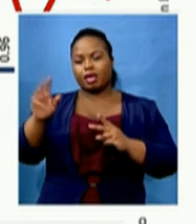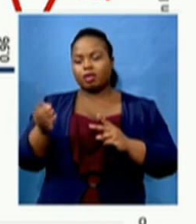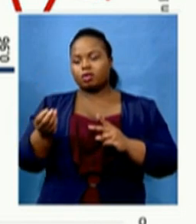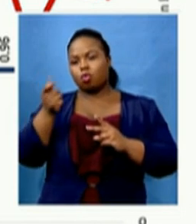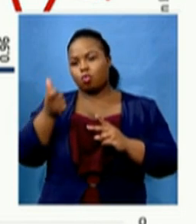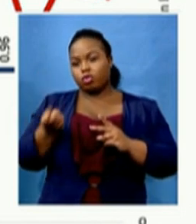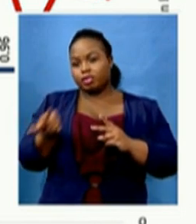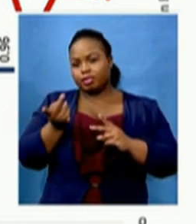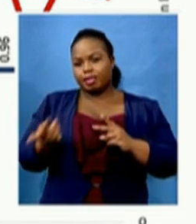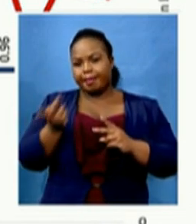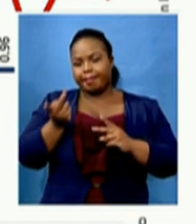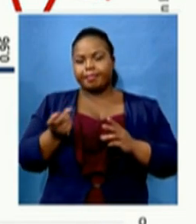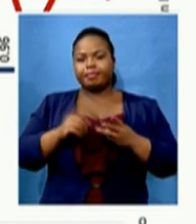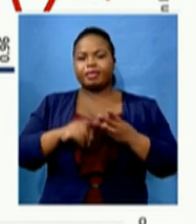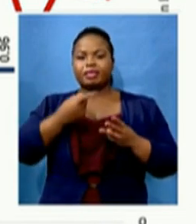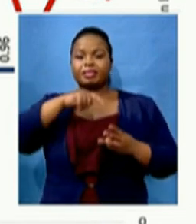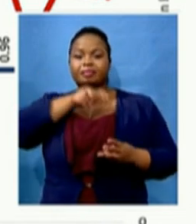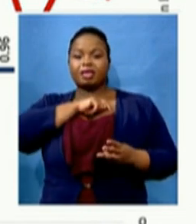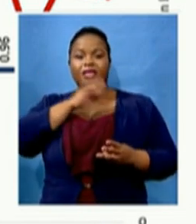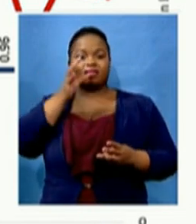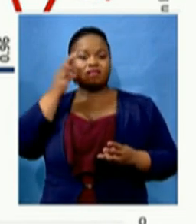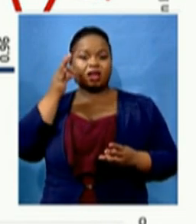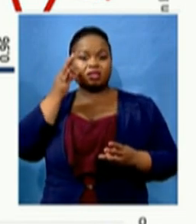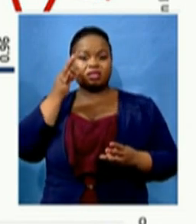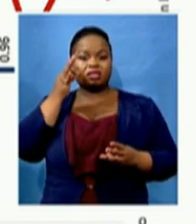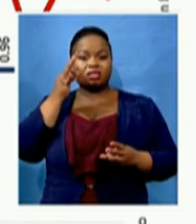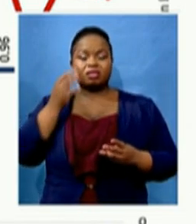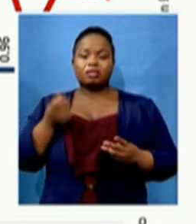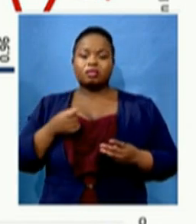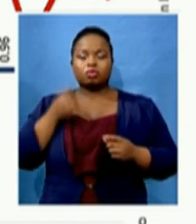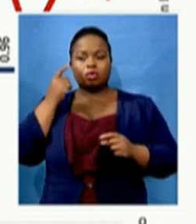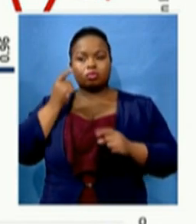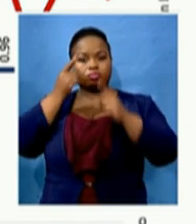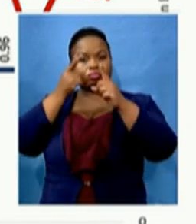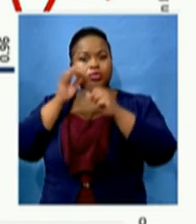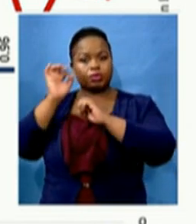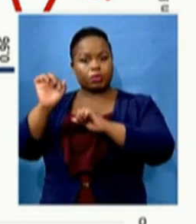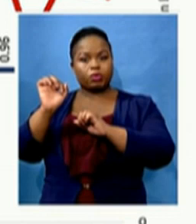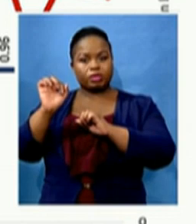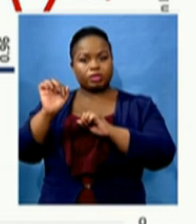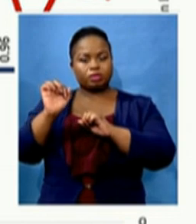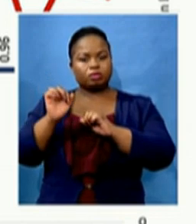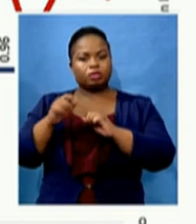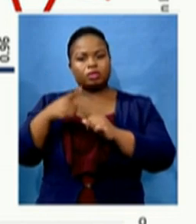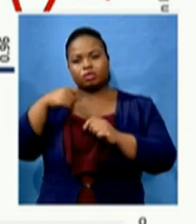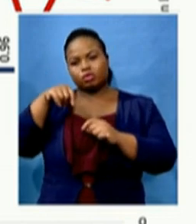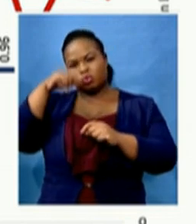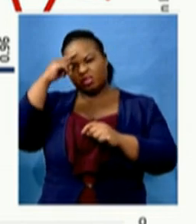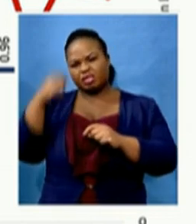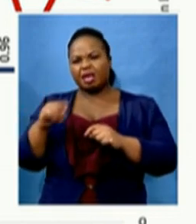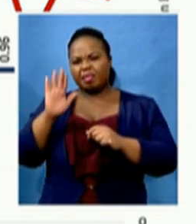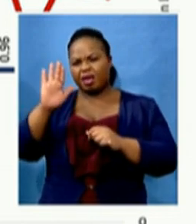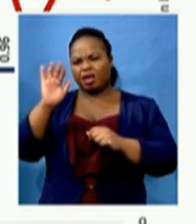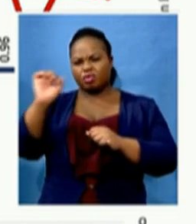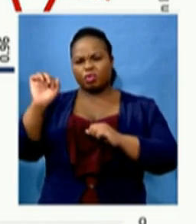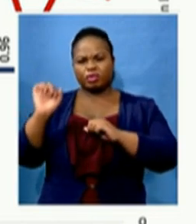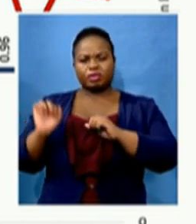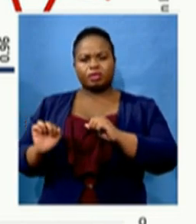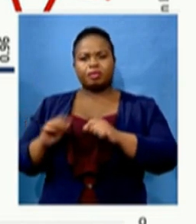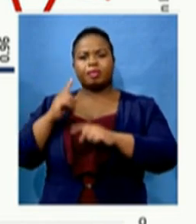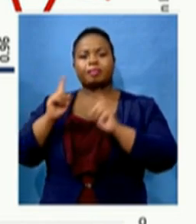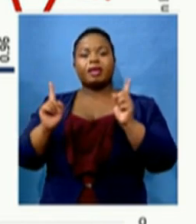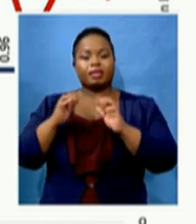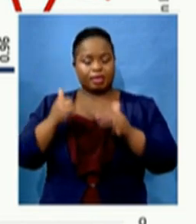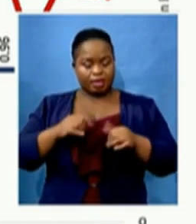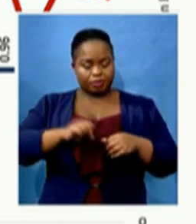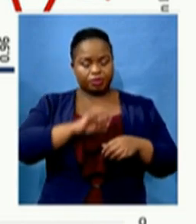the trajectories are also relatively similar. But noting that this lockdown is at a much more mature phase of the epidemic